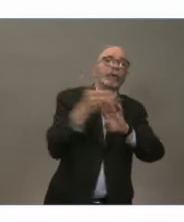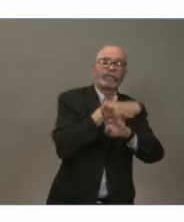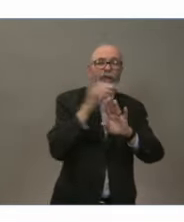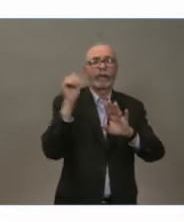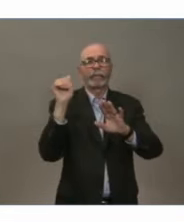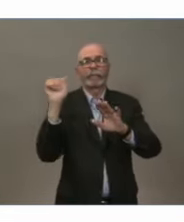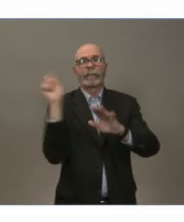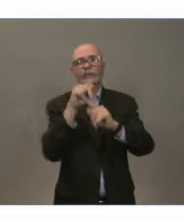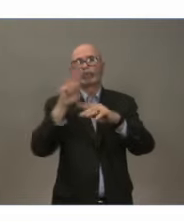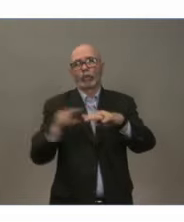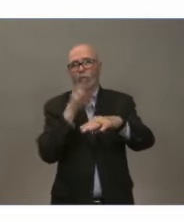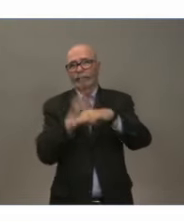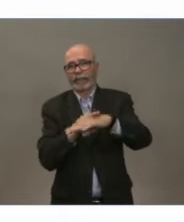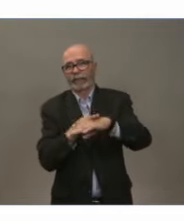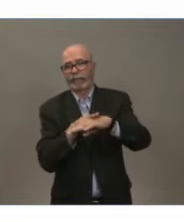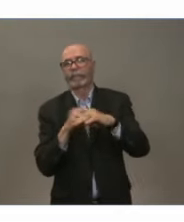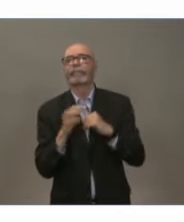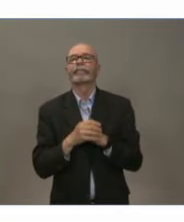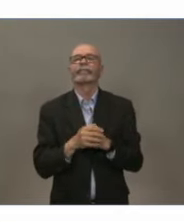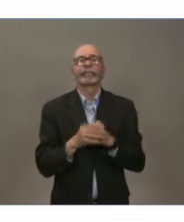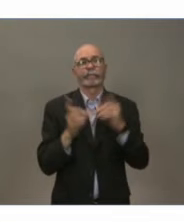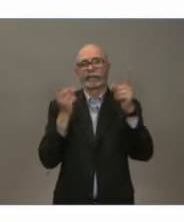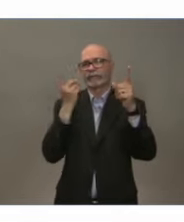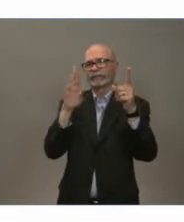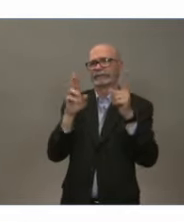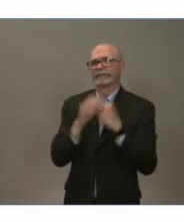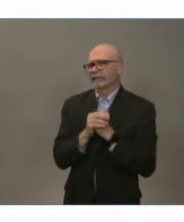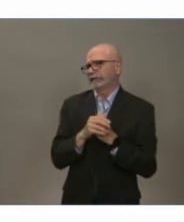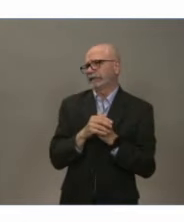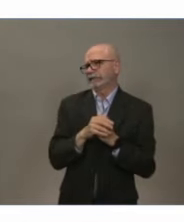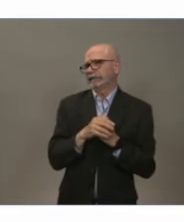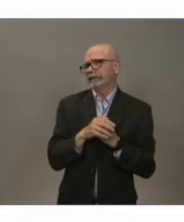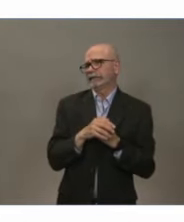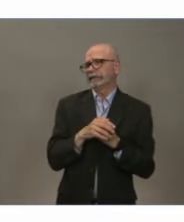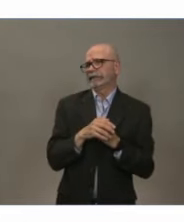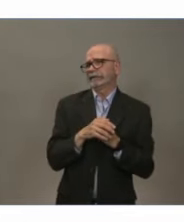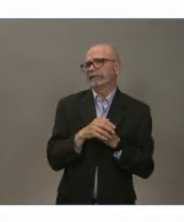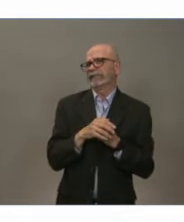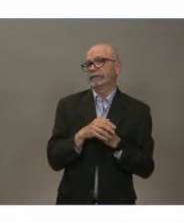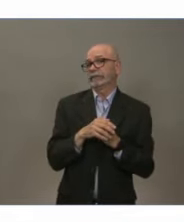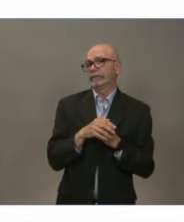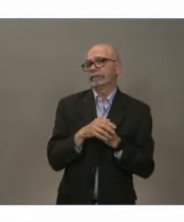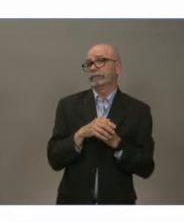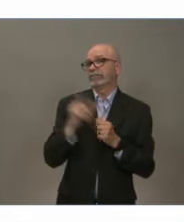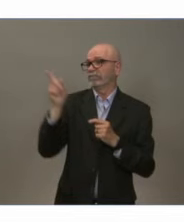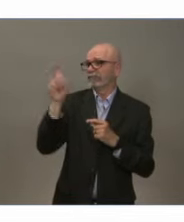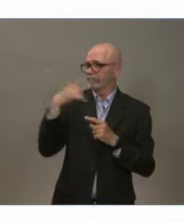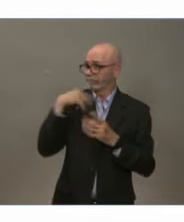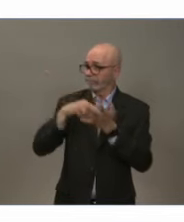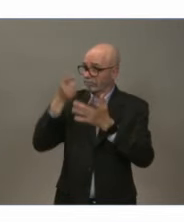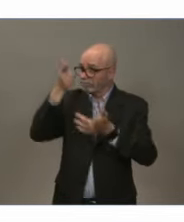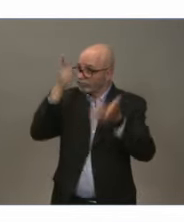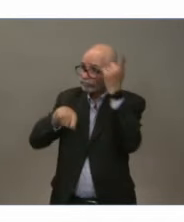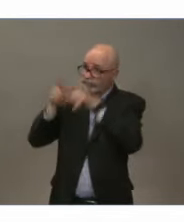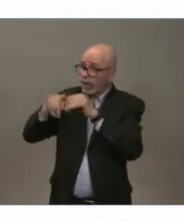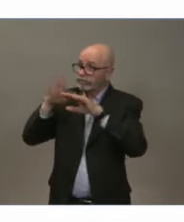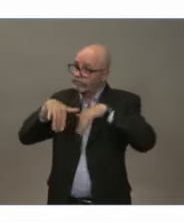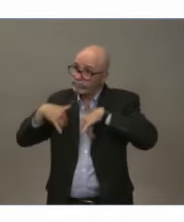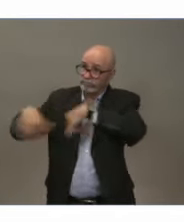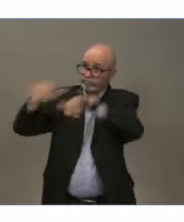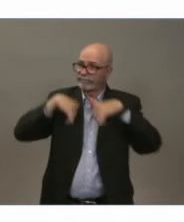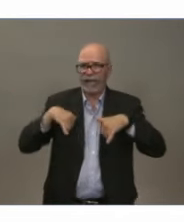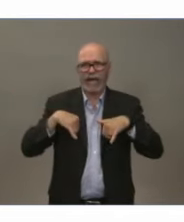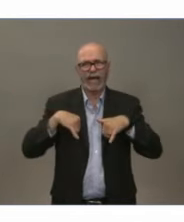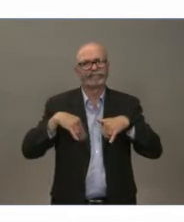So I'm not sure where you're saying that consensus comes from. I think we have a broad strategy now that tests anybody that may